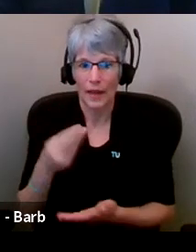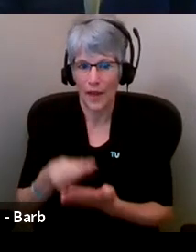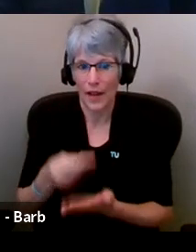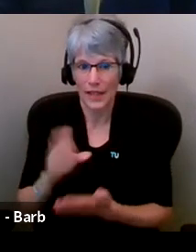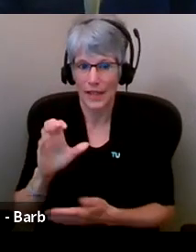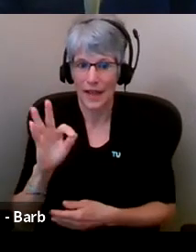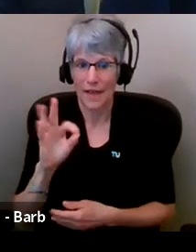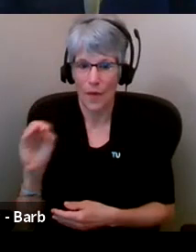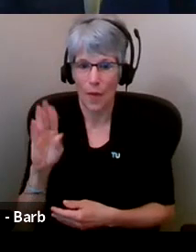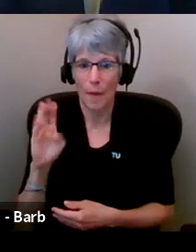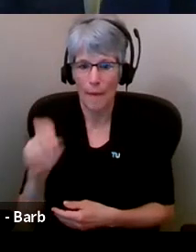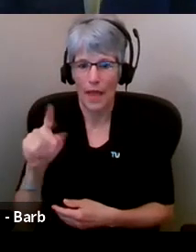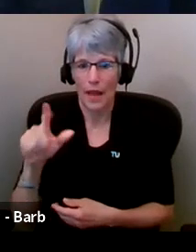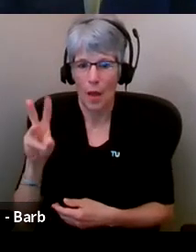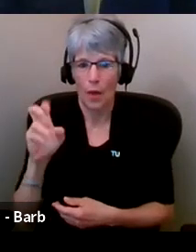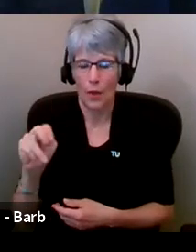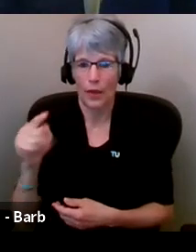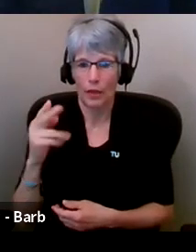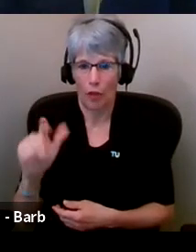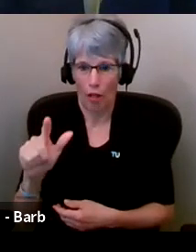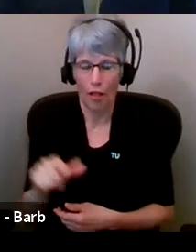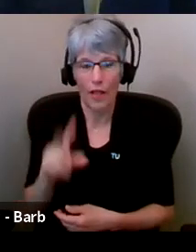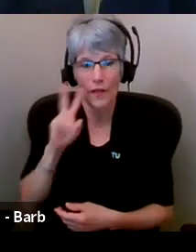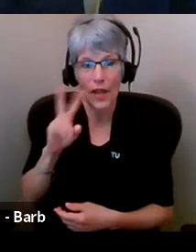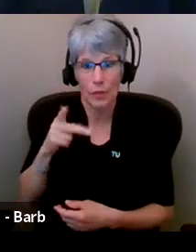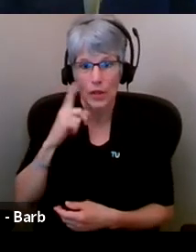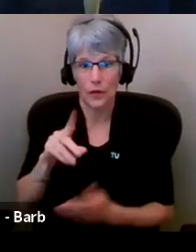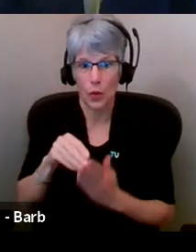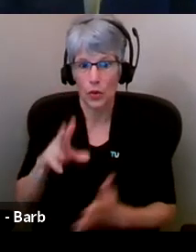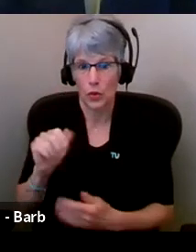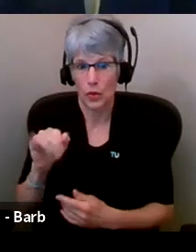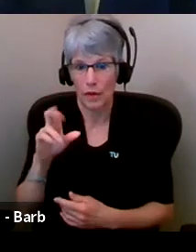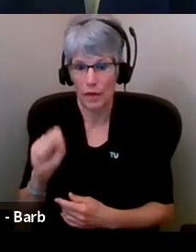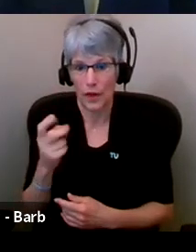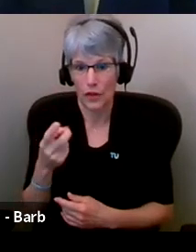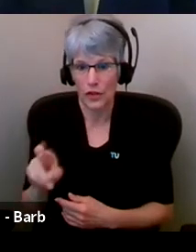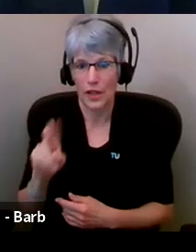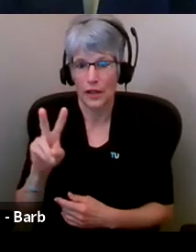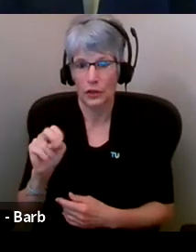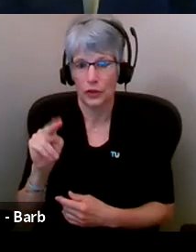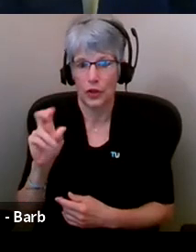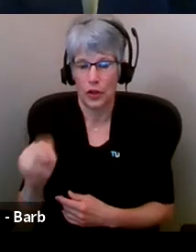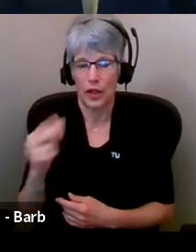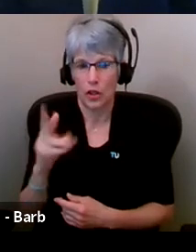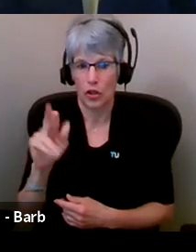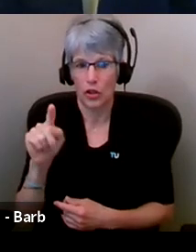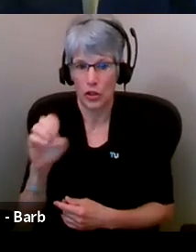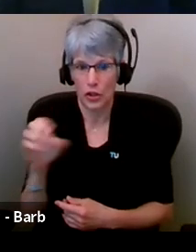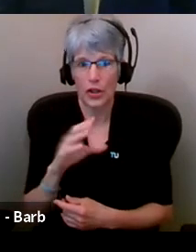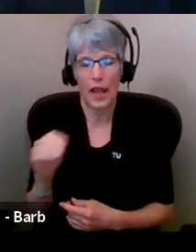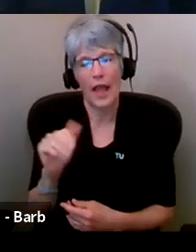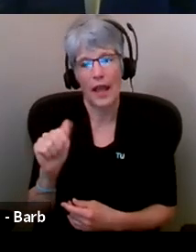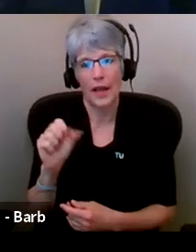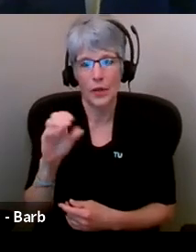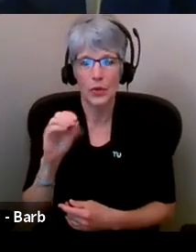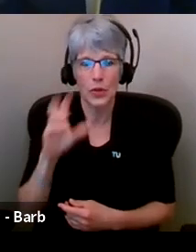CFO, Ben Lowenthal. We have our Vice President for Student Affairs, Dr. Vernon Hurte. And we have our Associate